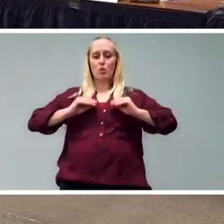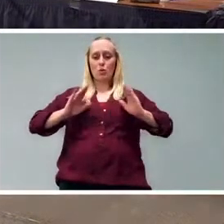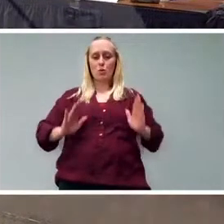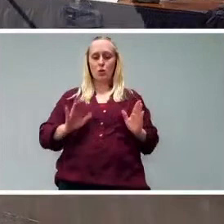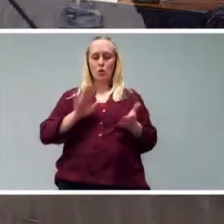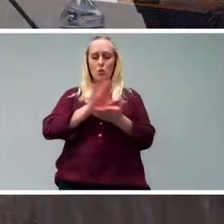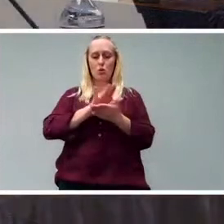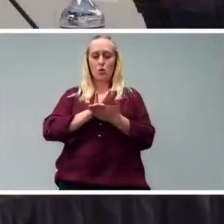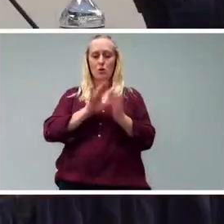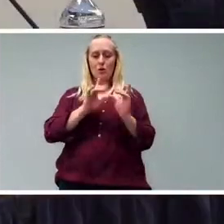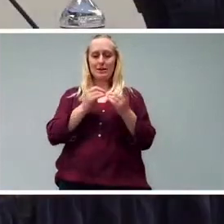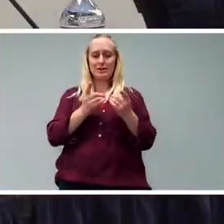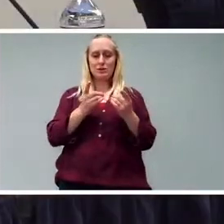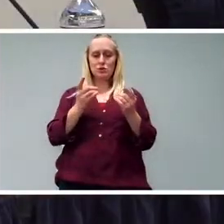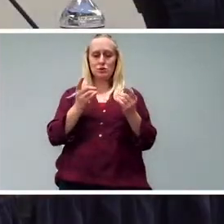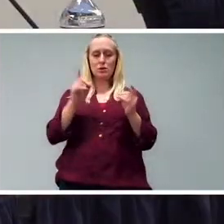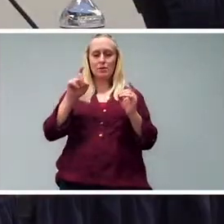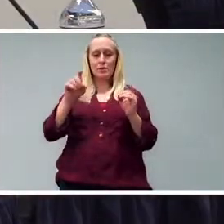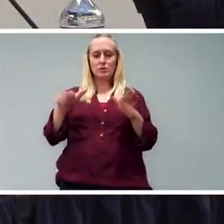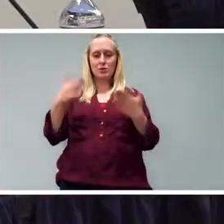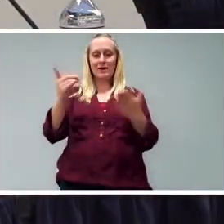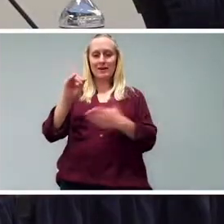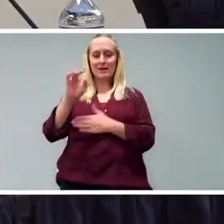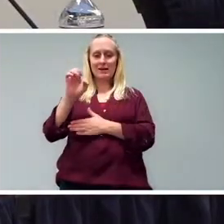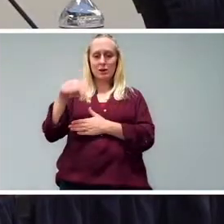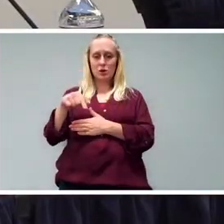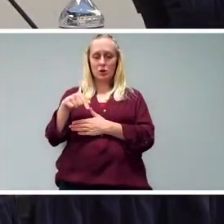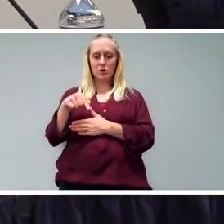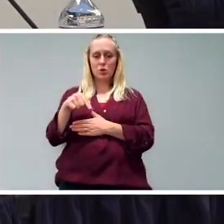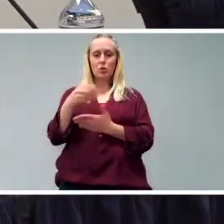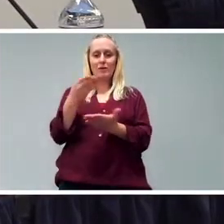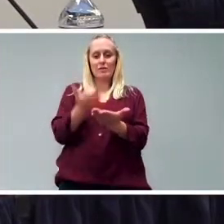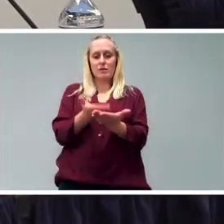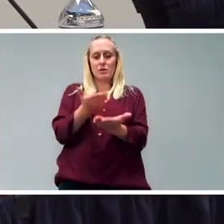will provide DEQ with documentation of ownership.